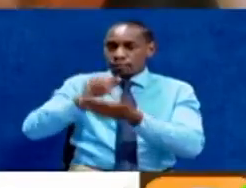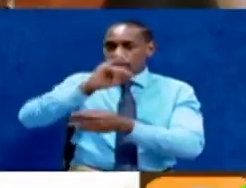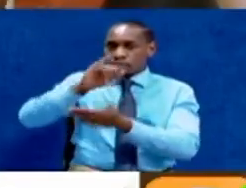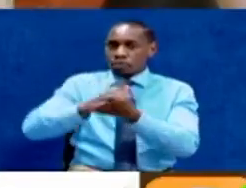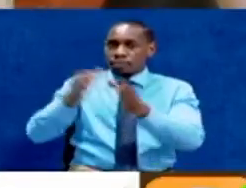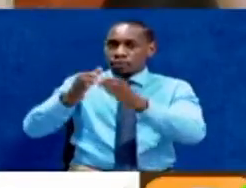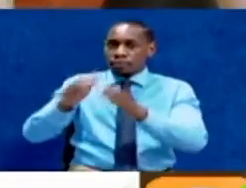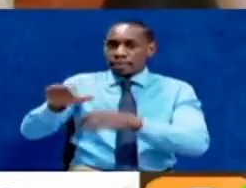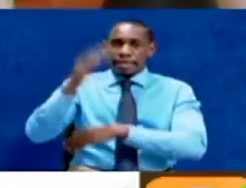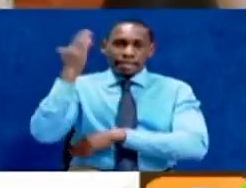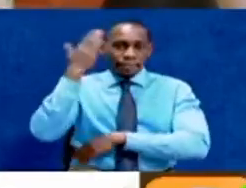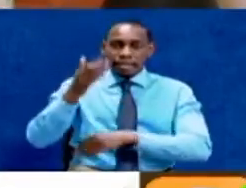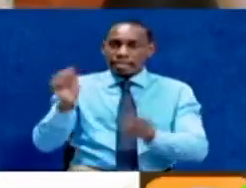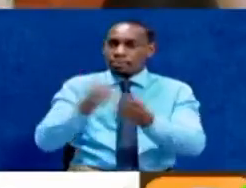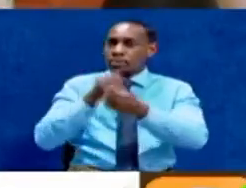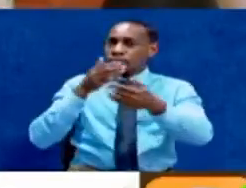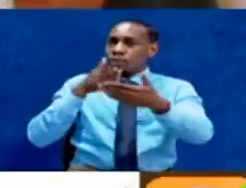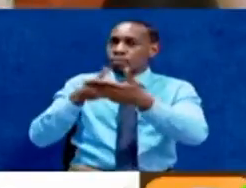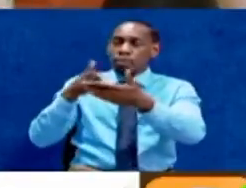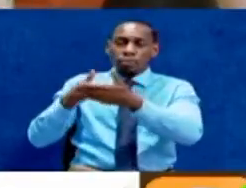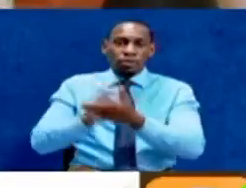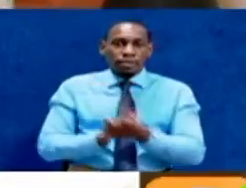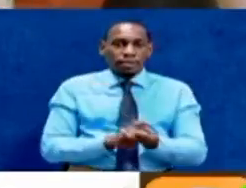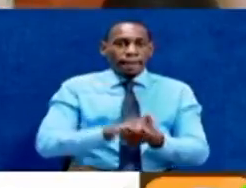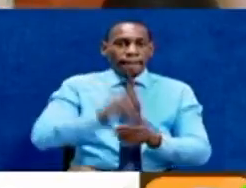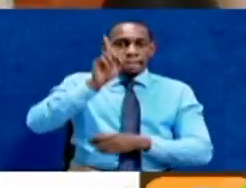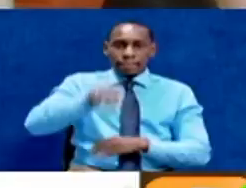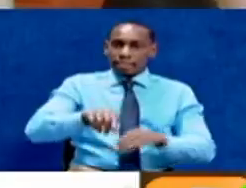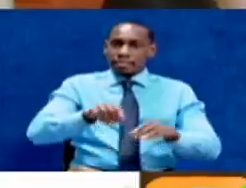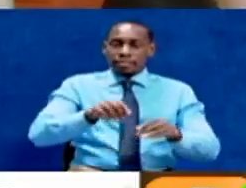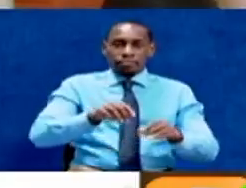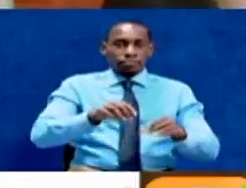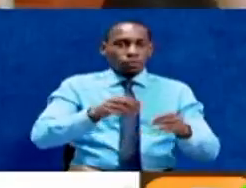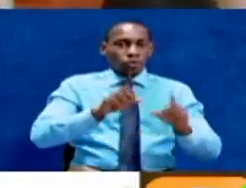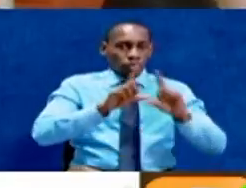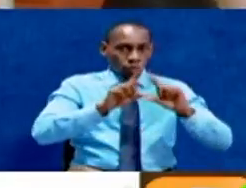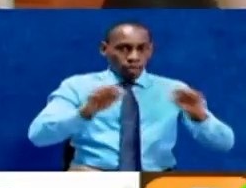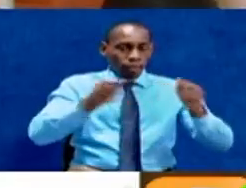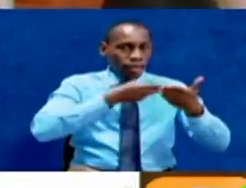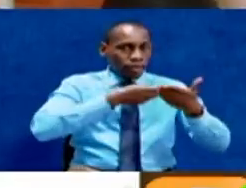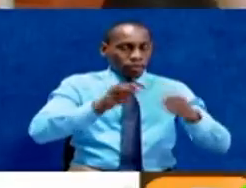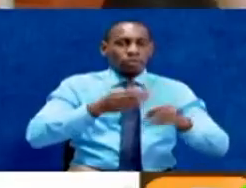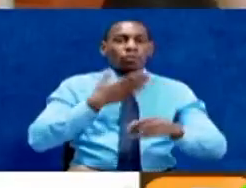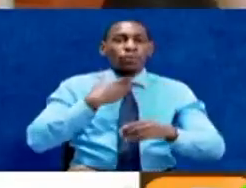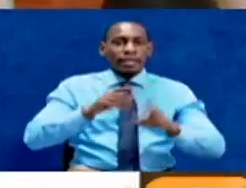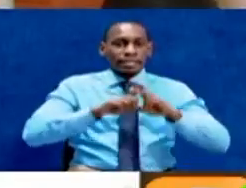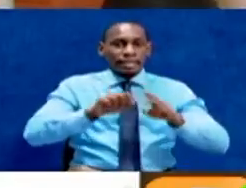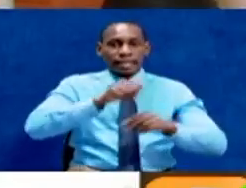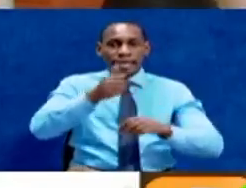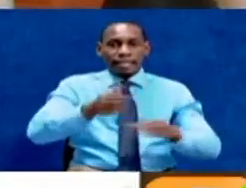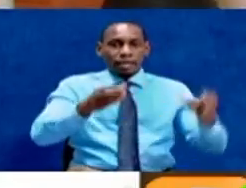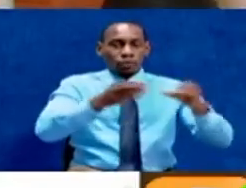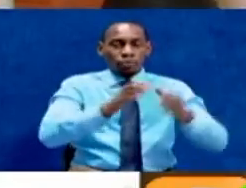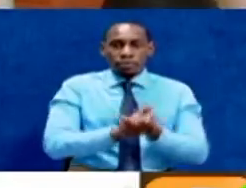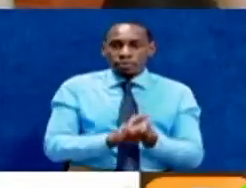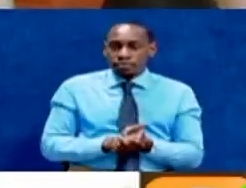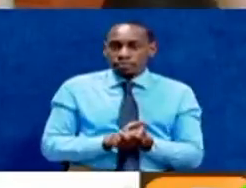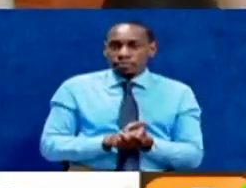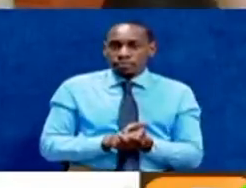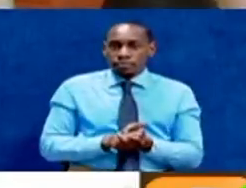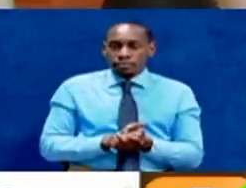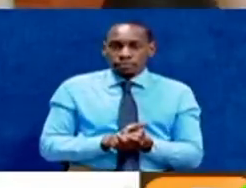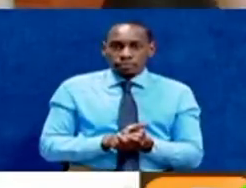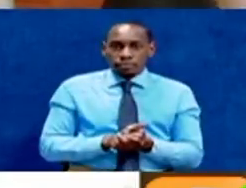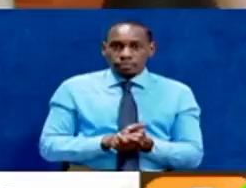stop them. So this is just mischief. They need to be honest with us. They need to tell us that they wanted to start another party and they realize that the backlash is not going to allow them to do